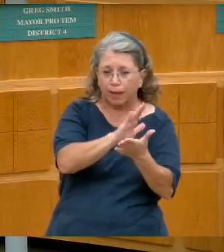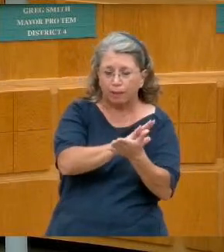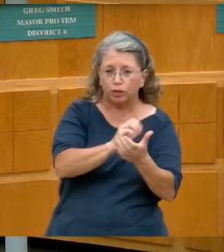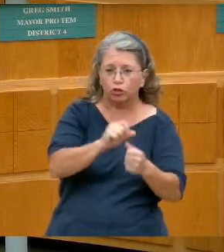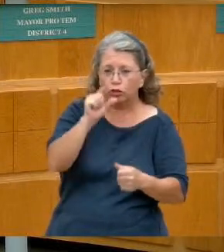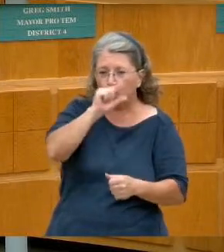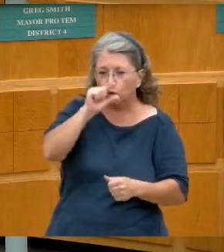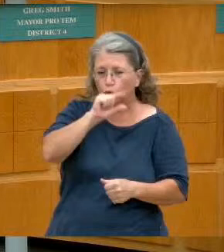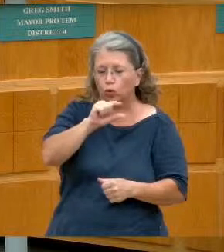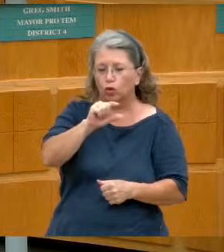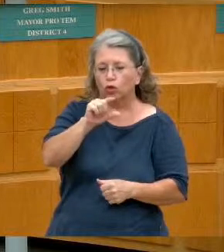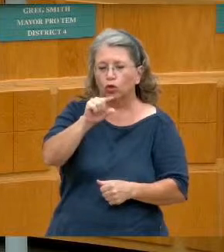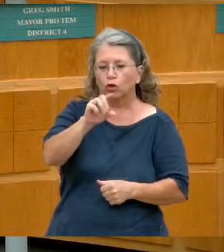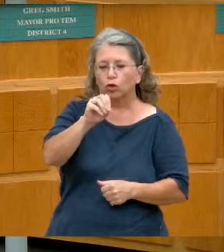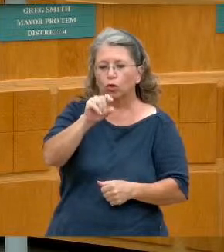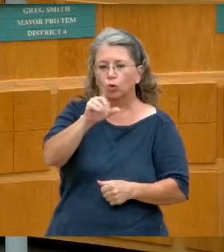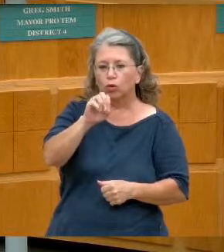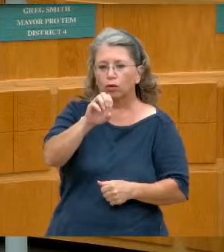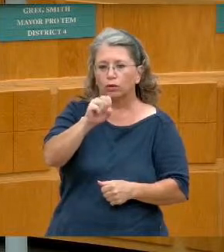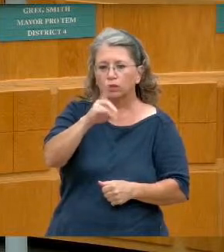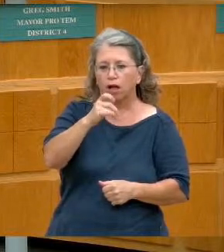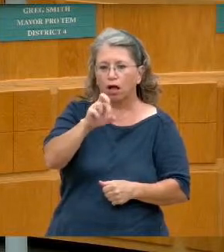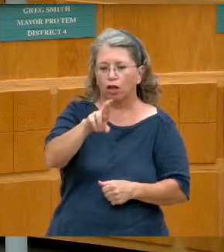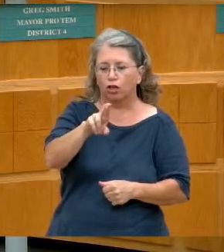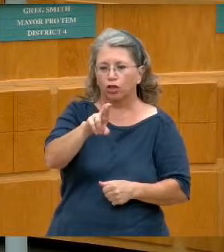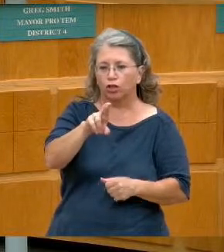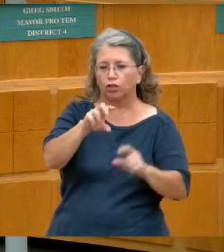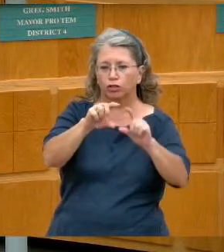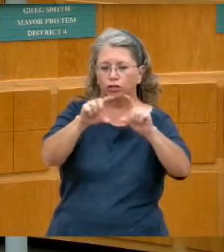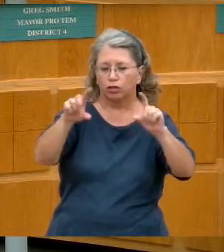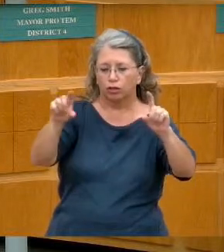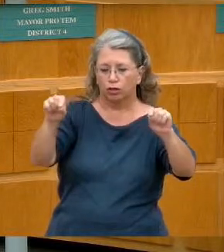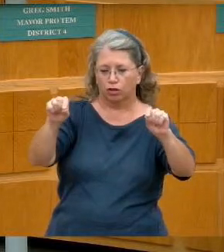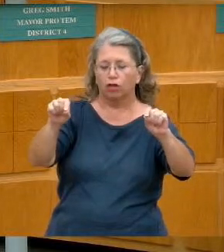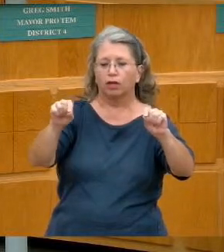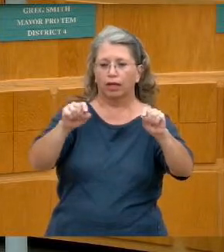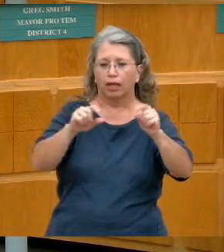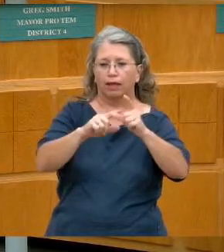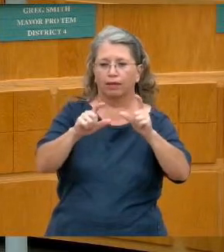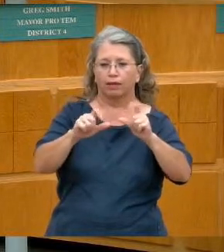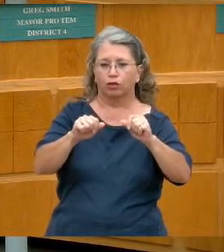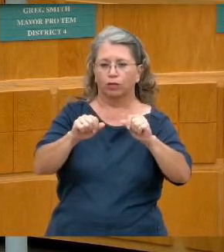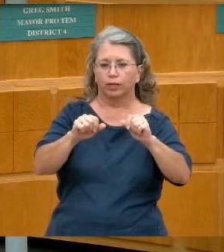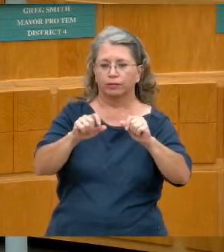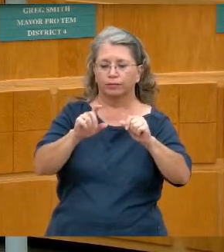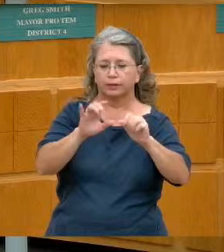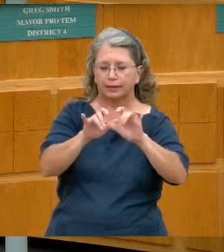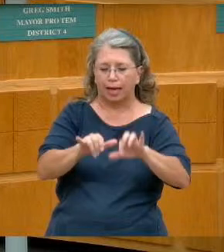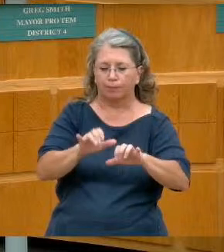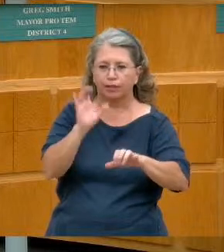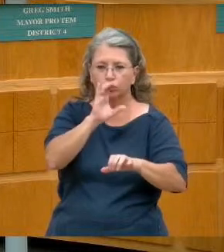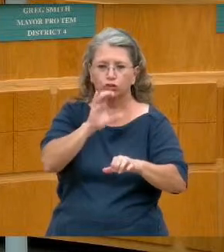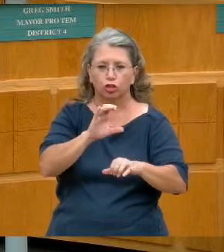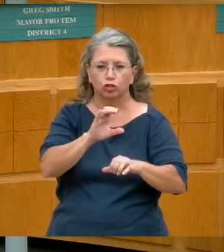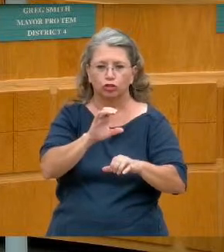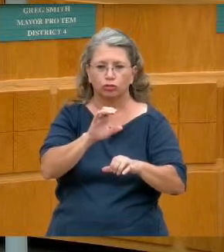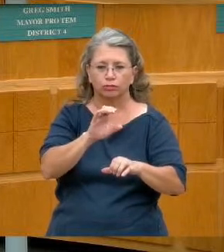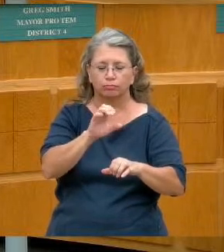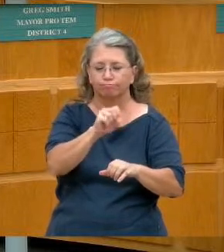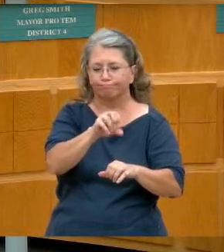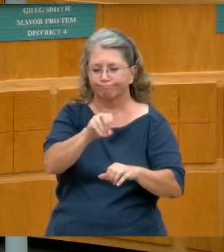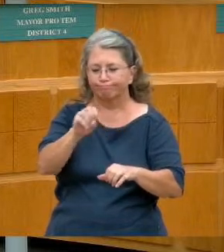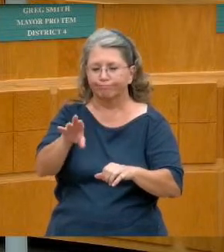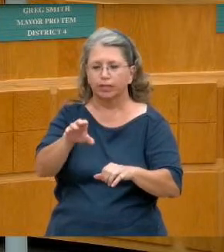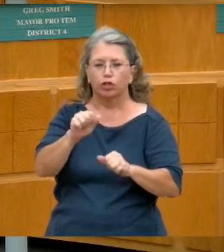and you could type in a search just like you do in Google, and you'll find a number of peer-reviewed articles that will address some